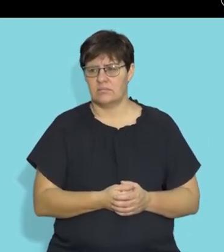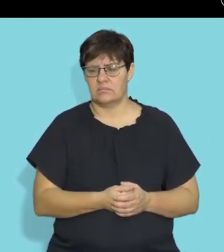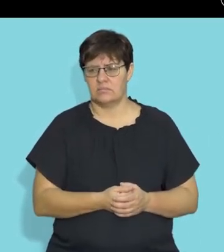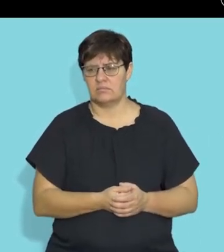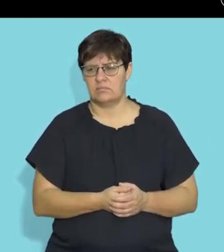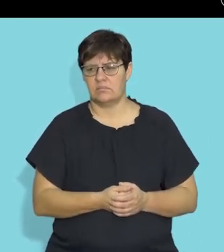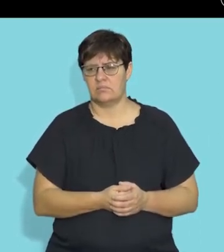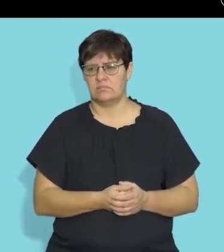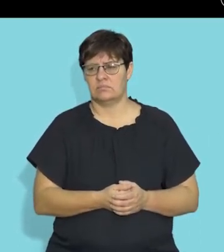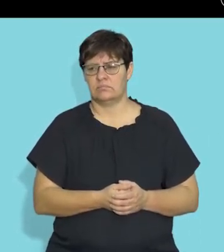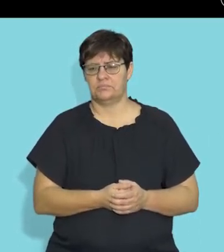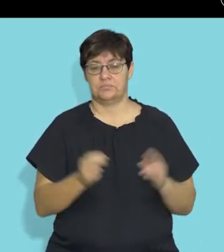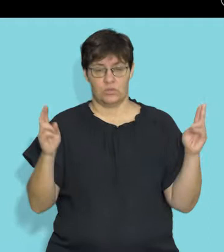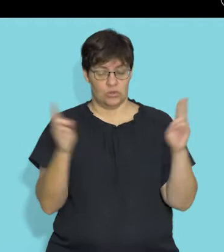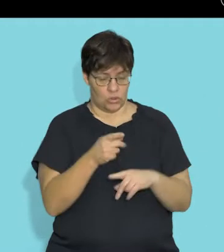There's my shortage,